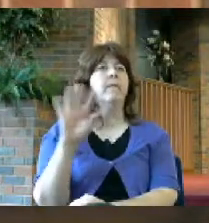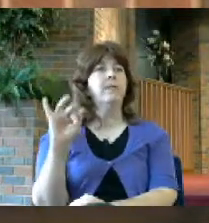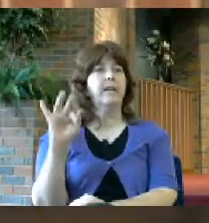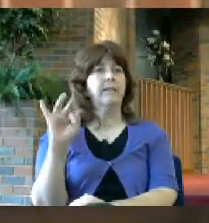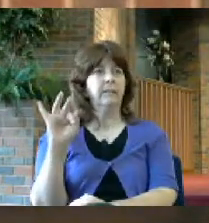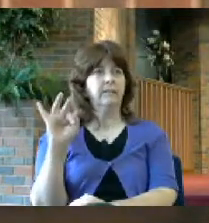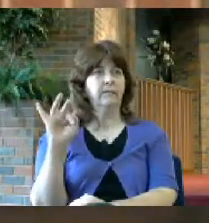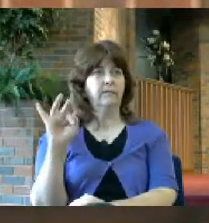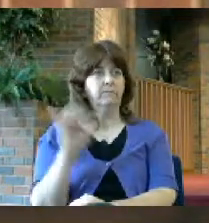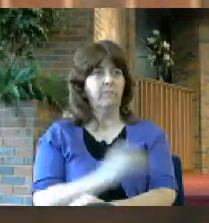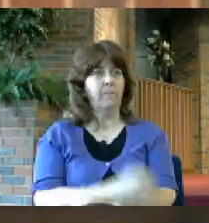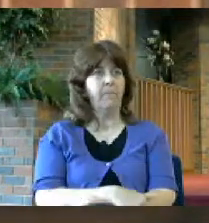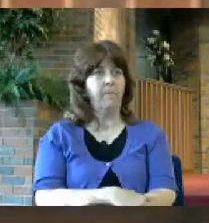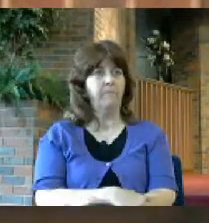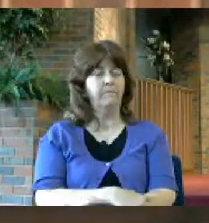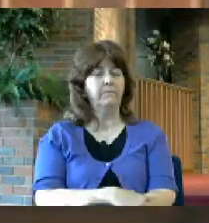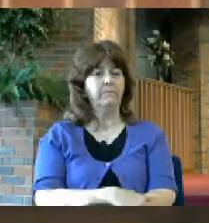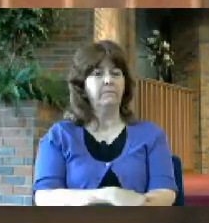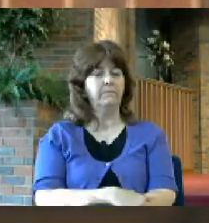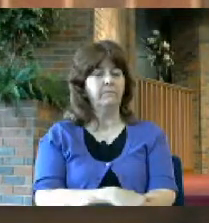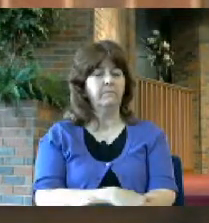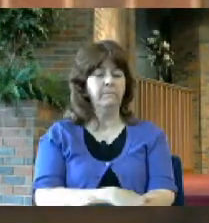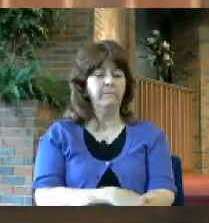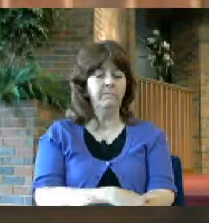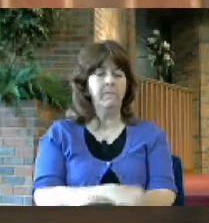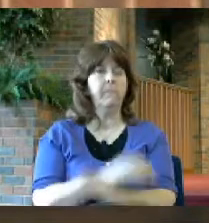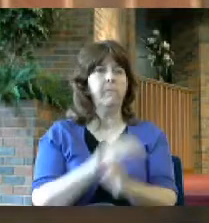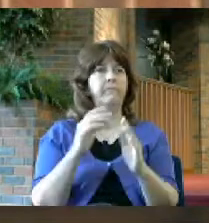Jesus makes a statement when asked a question